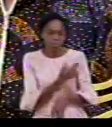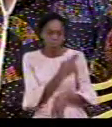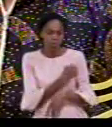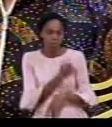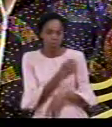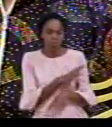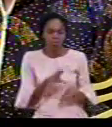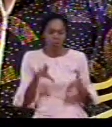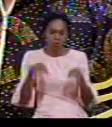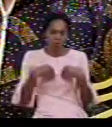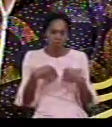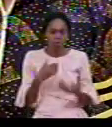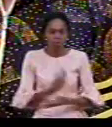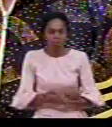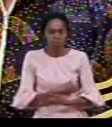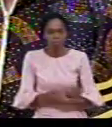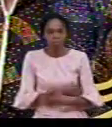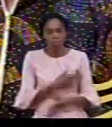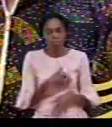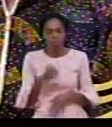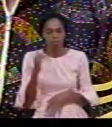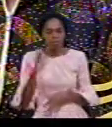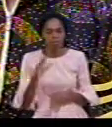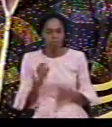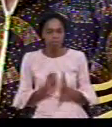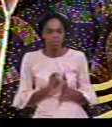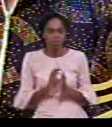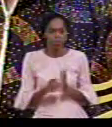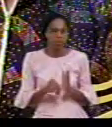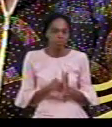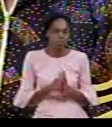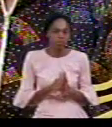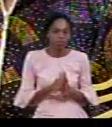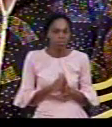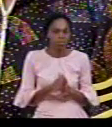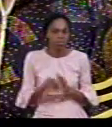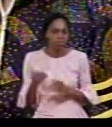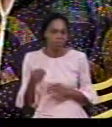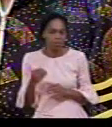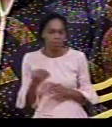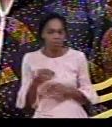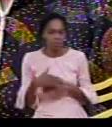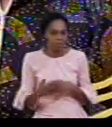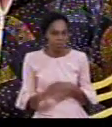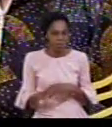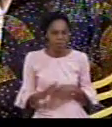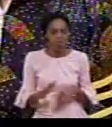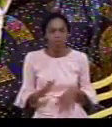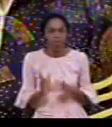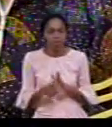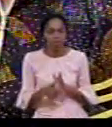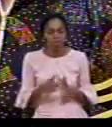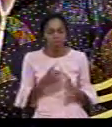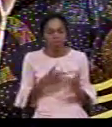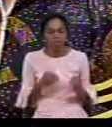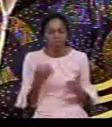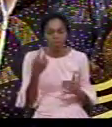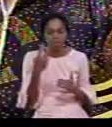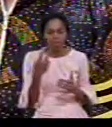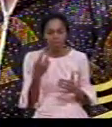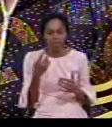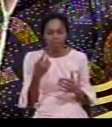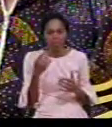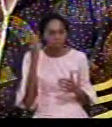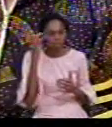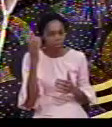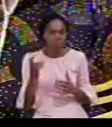baby ward, and 5 minutes after, I heard the baby cry for the first time. After that, I would thank God that this is a baby Isaac that God gave to